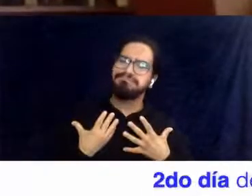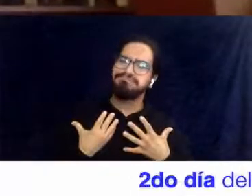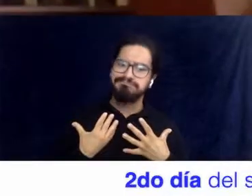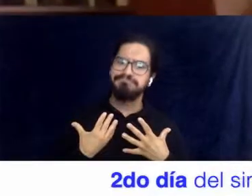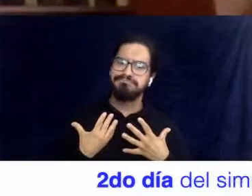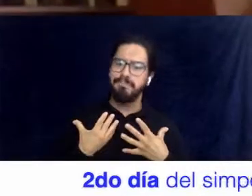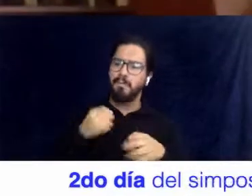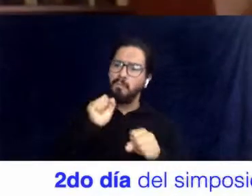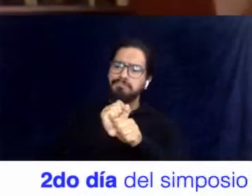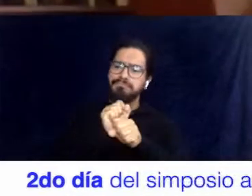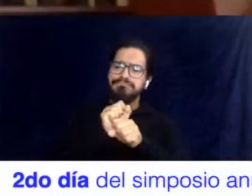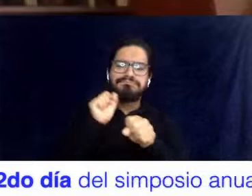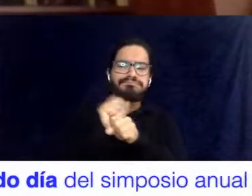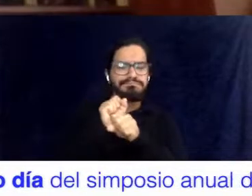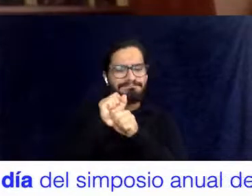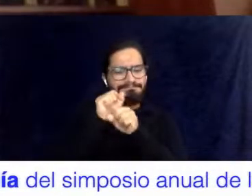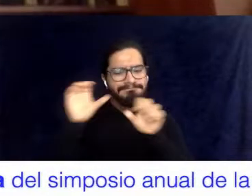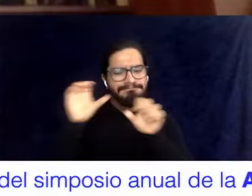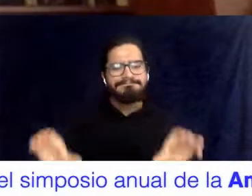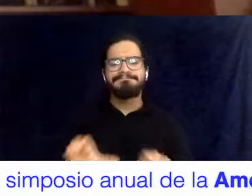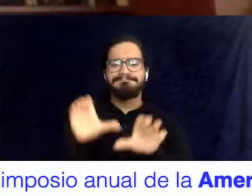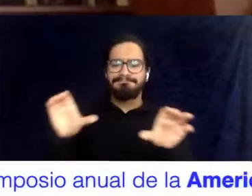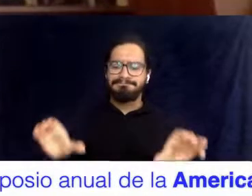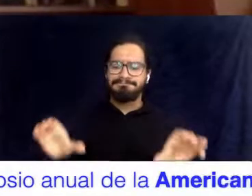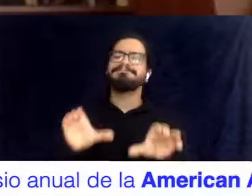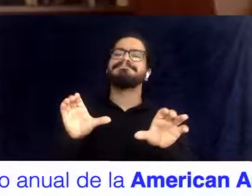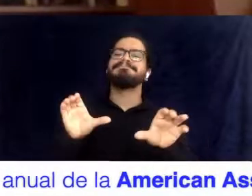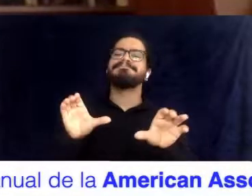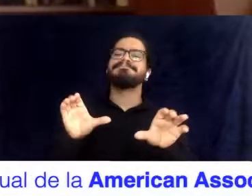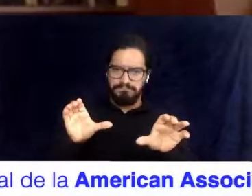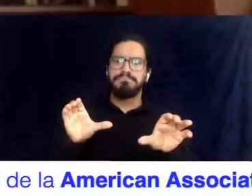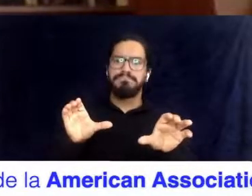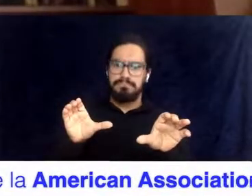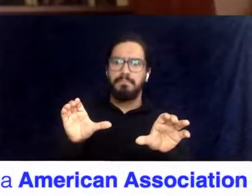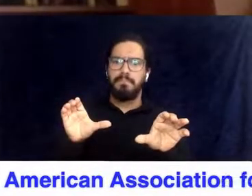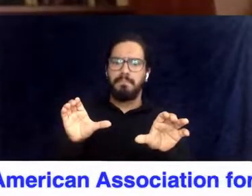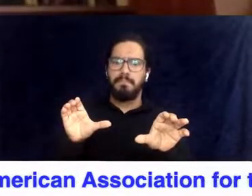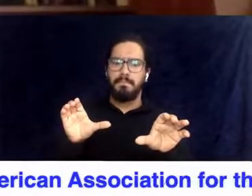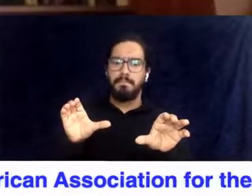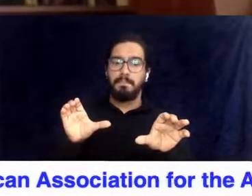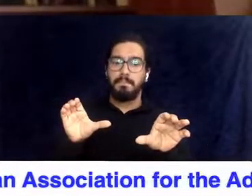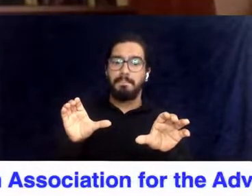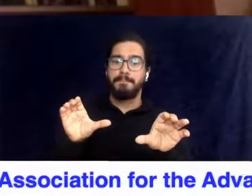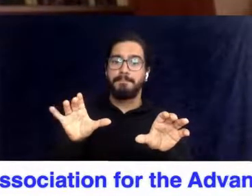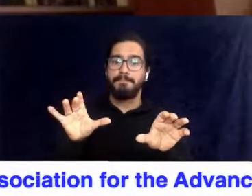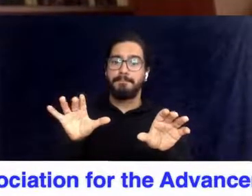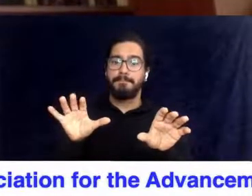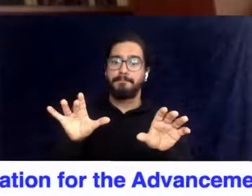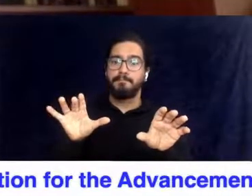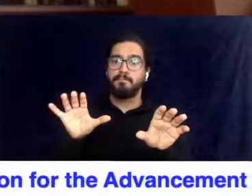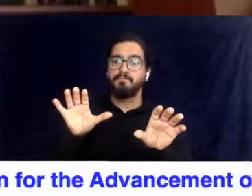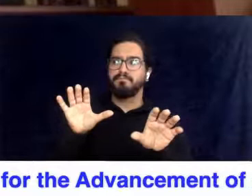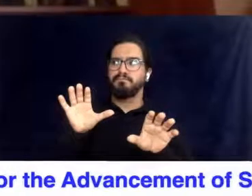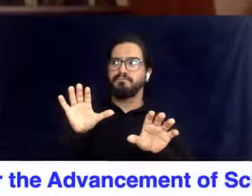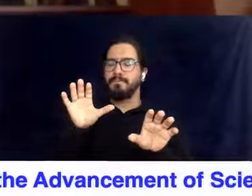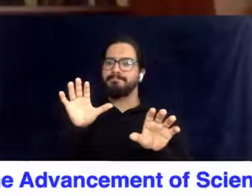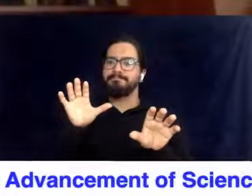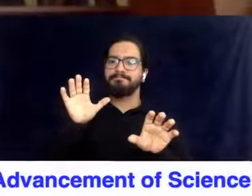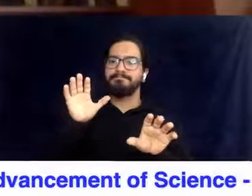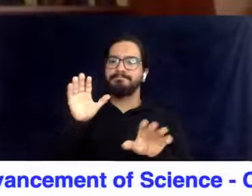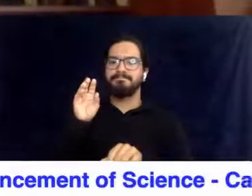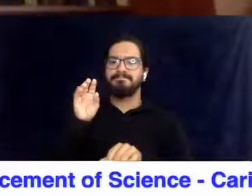job, taking in consideration all the highest level of enthusiasm and